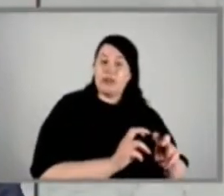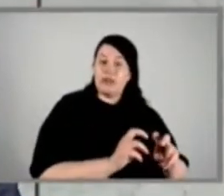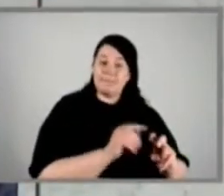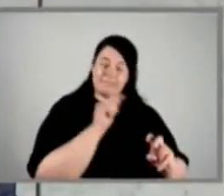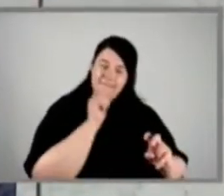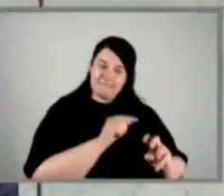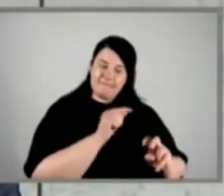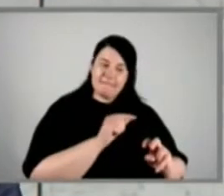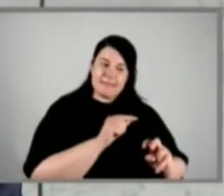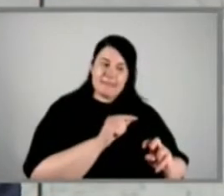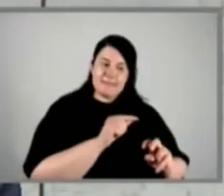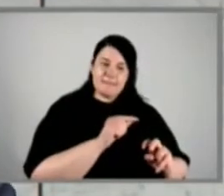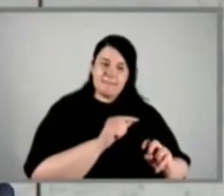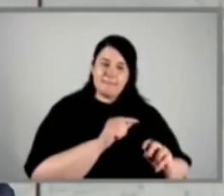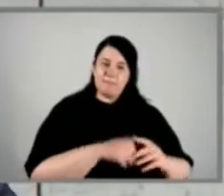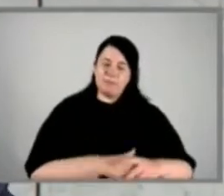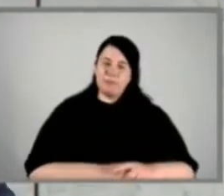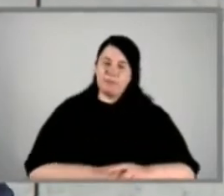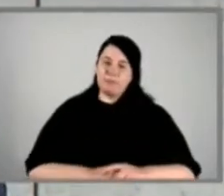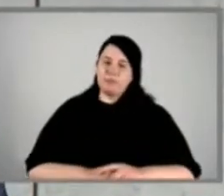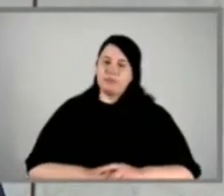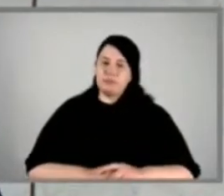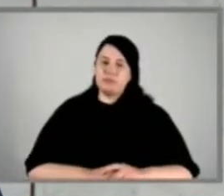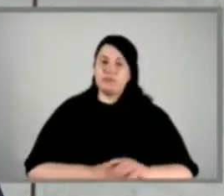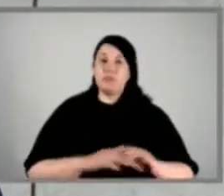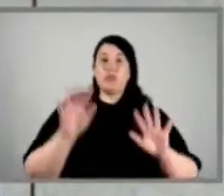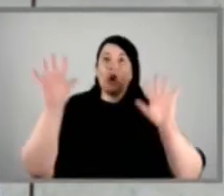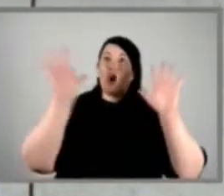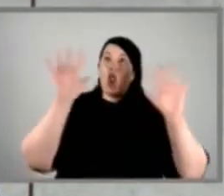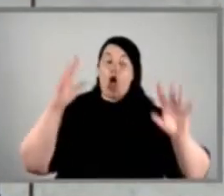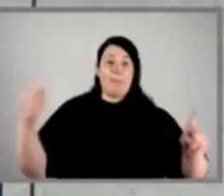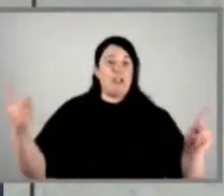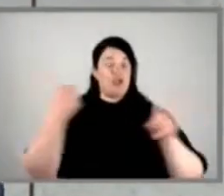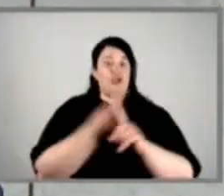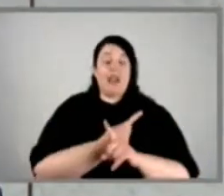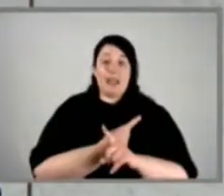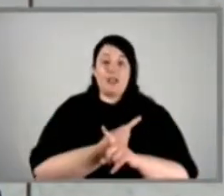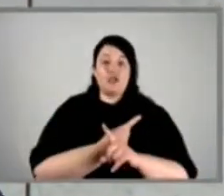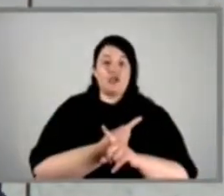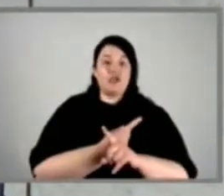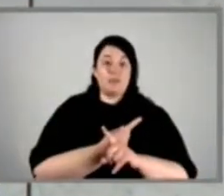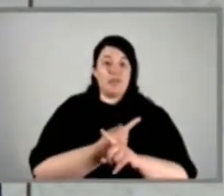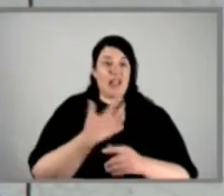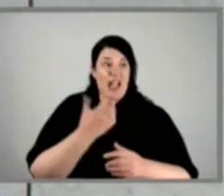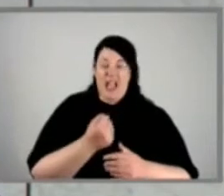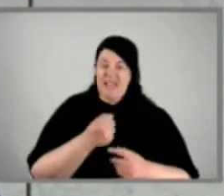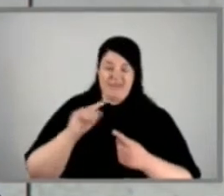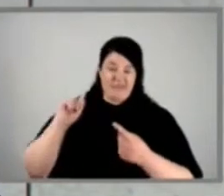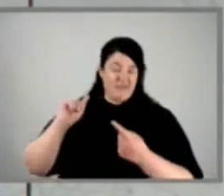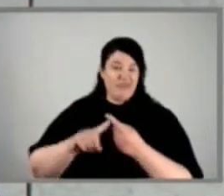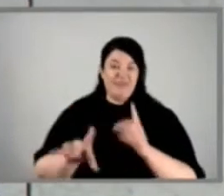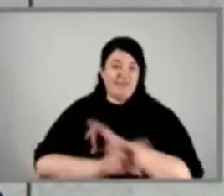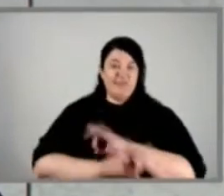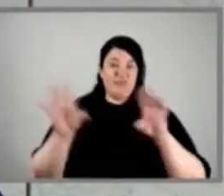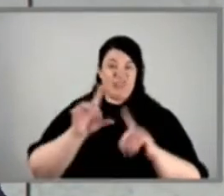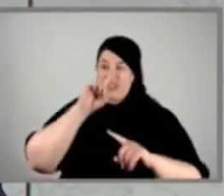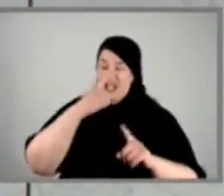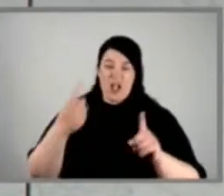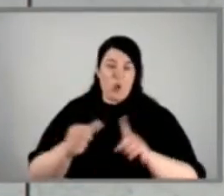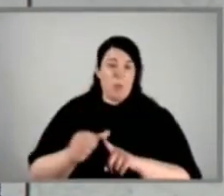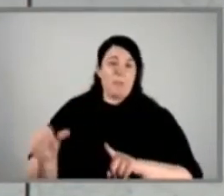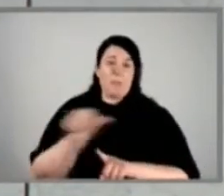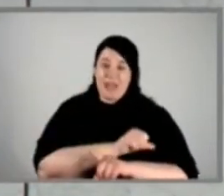the locked-in impacts of climate change already that are there largely set an elevated